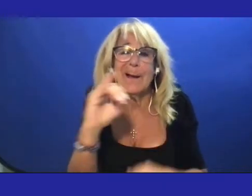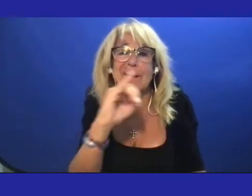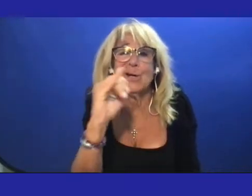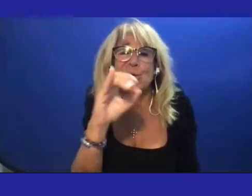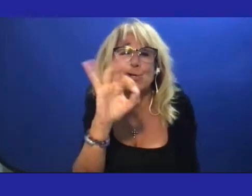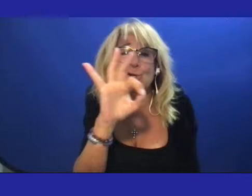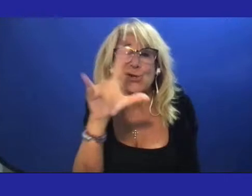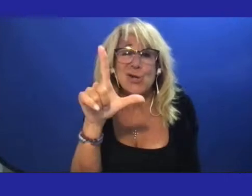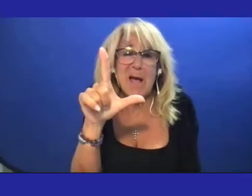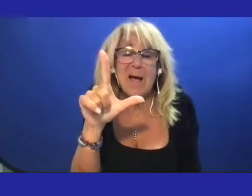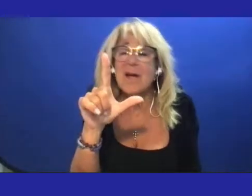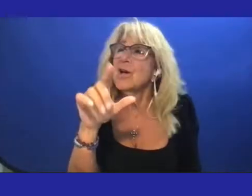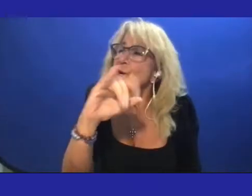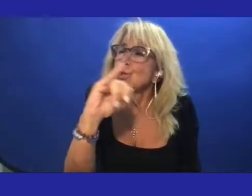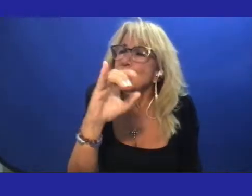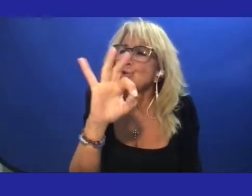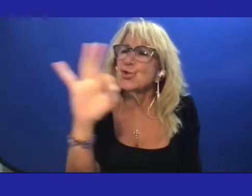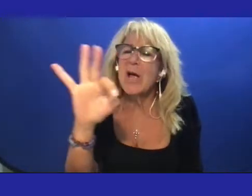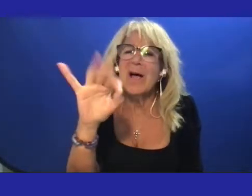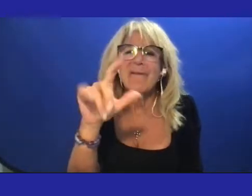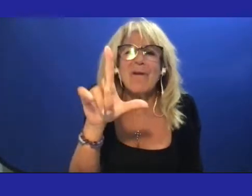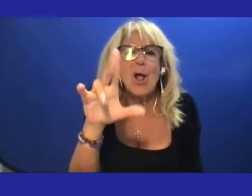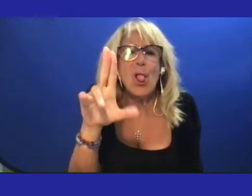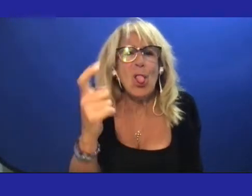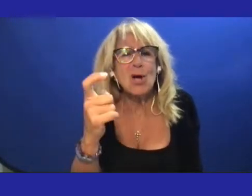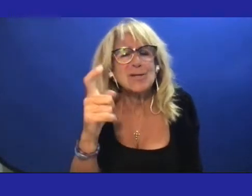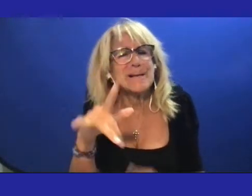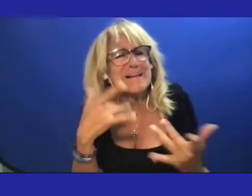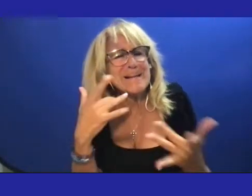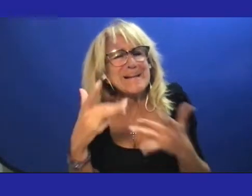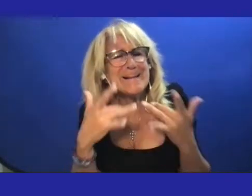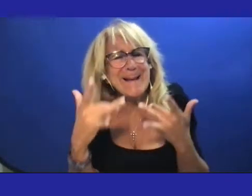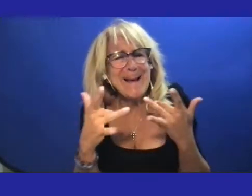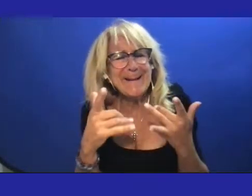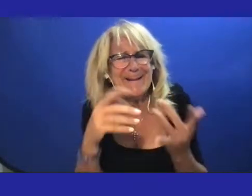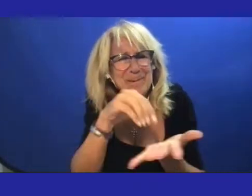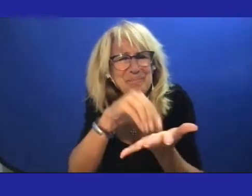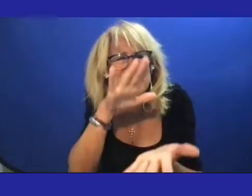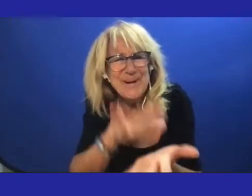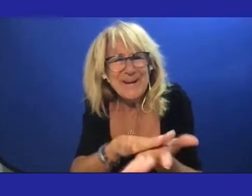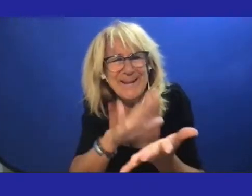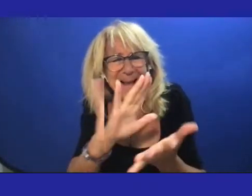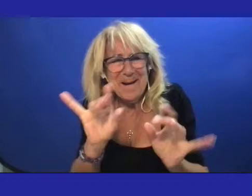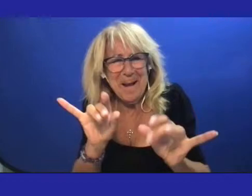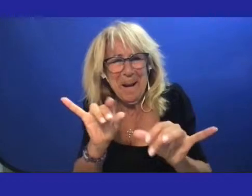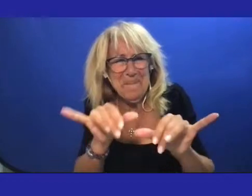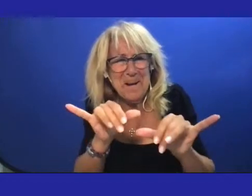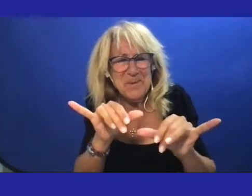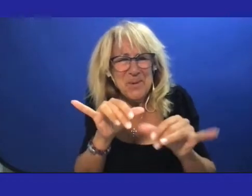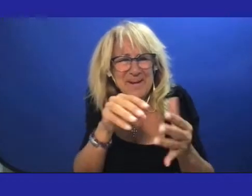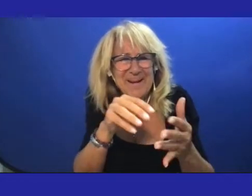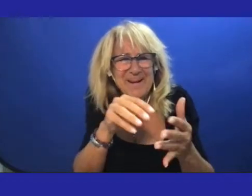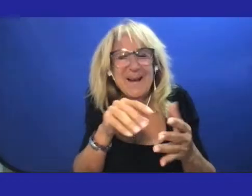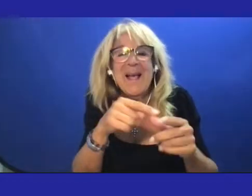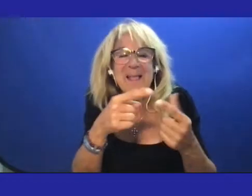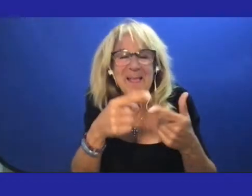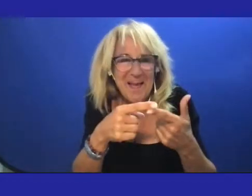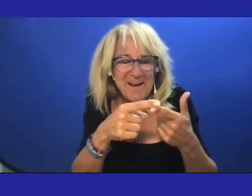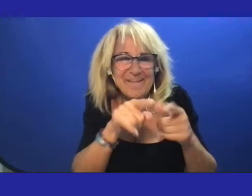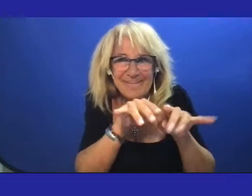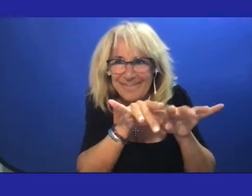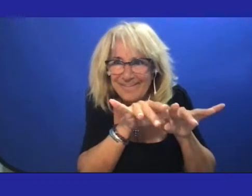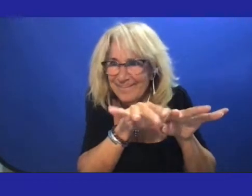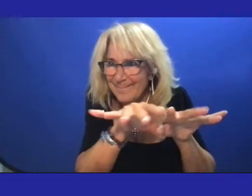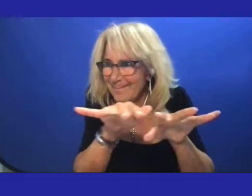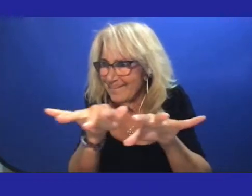to begin here and then put our benchmark data down and then move it across our system and measure our success.